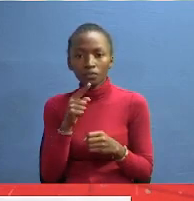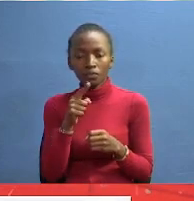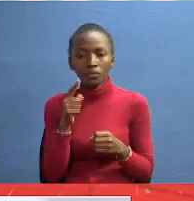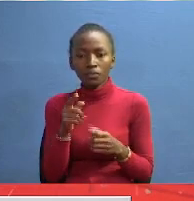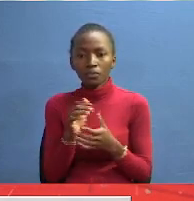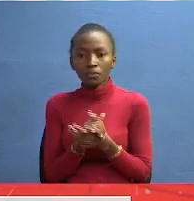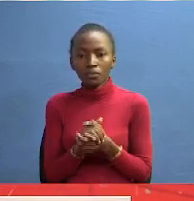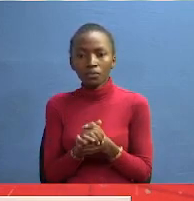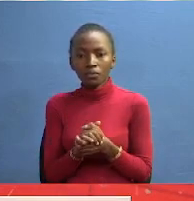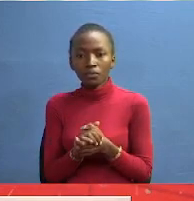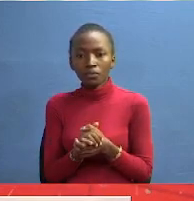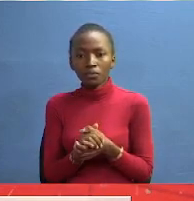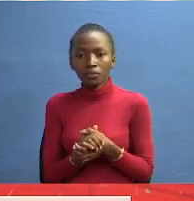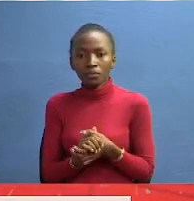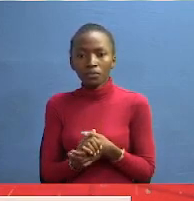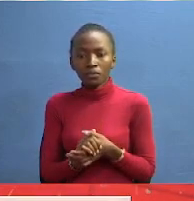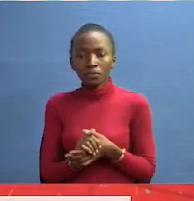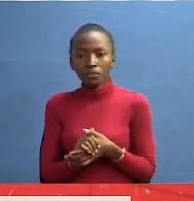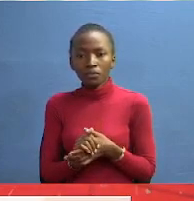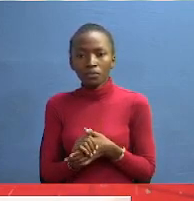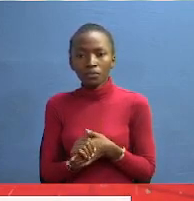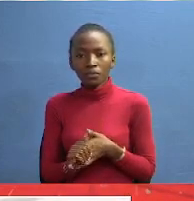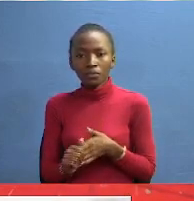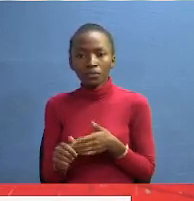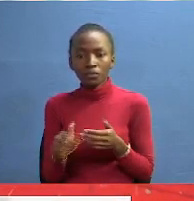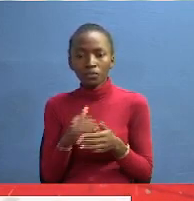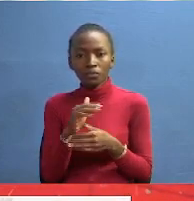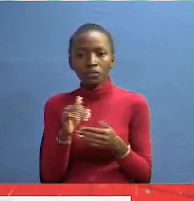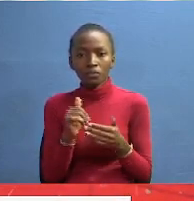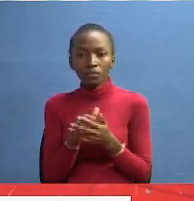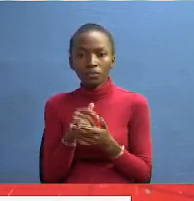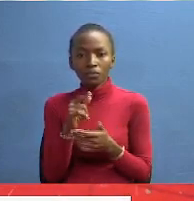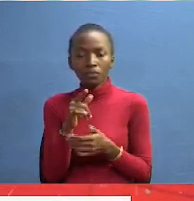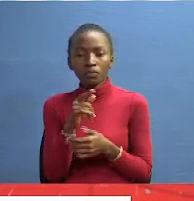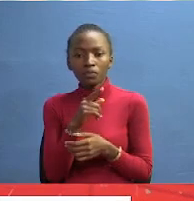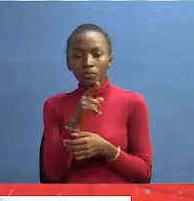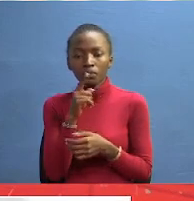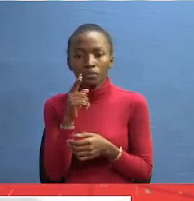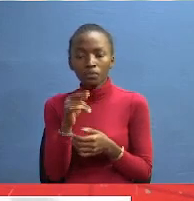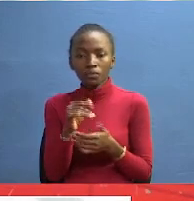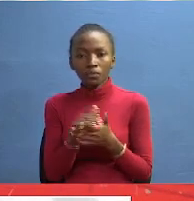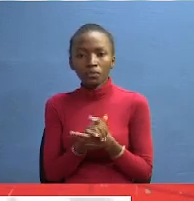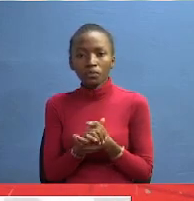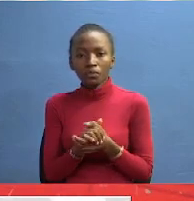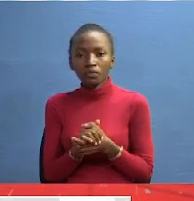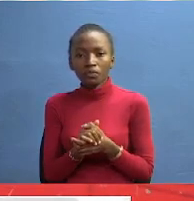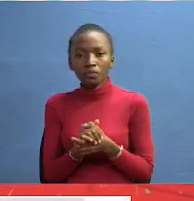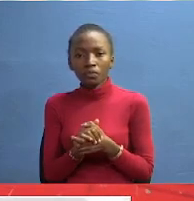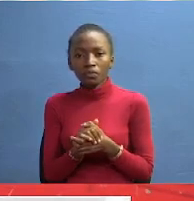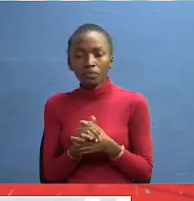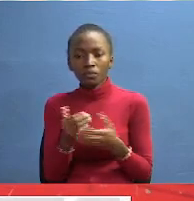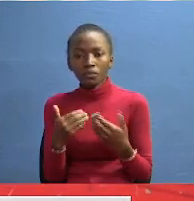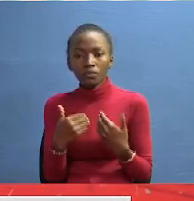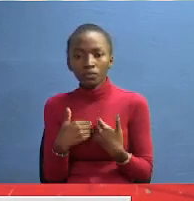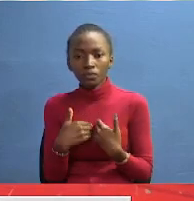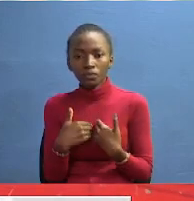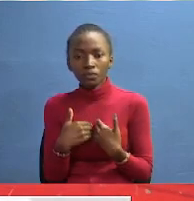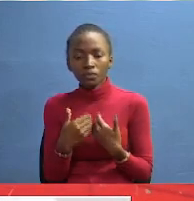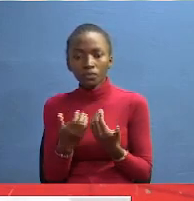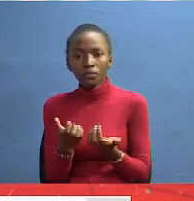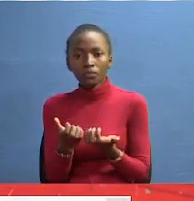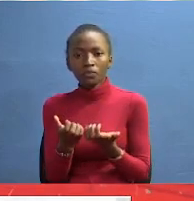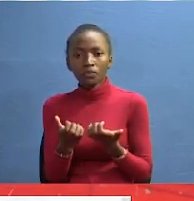groups like the ISIS. That means that all those are threats. All that said and done, there is now need for